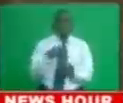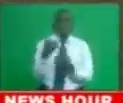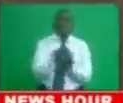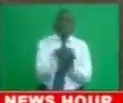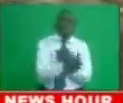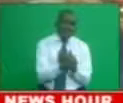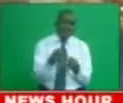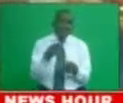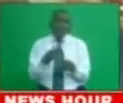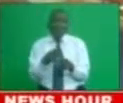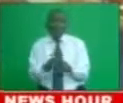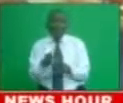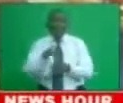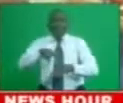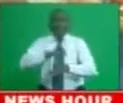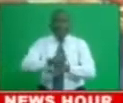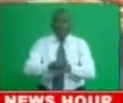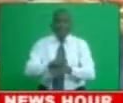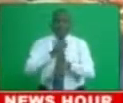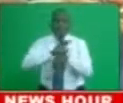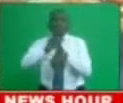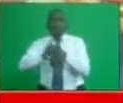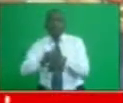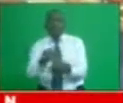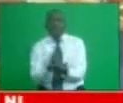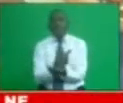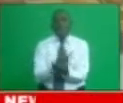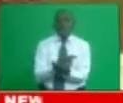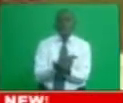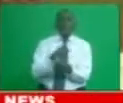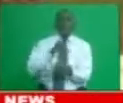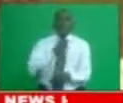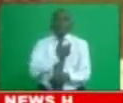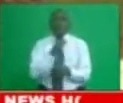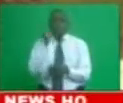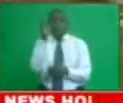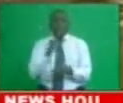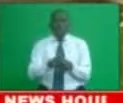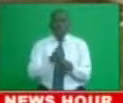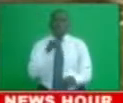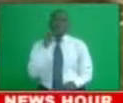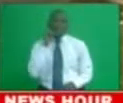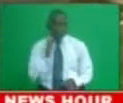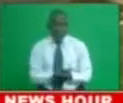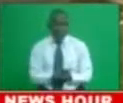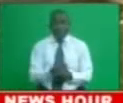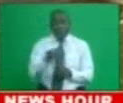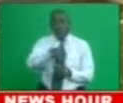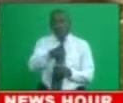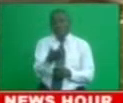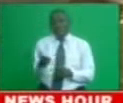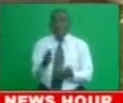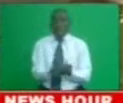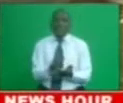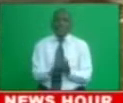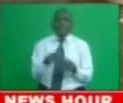countries, namely Liberia, Cote d'Ivoire, Ghana, Togo, Benin, and Nigeria. Among other things,